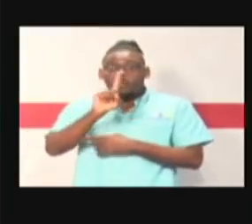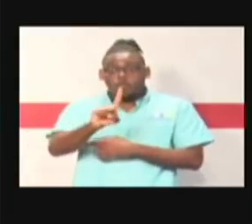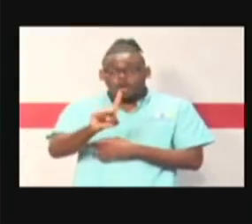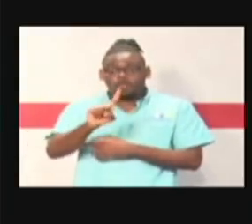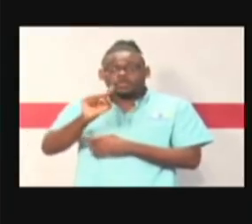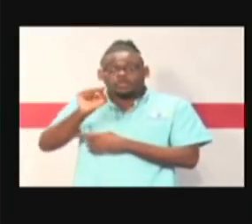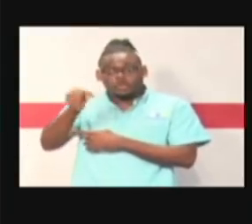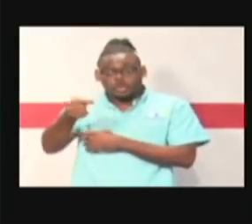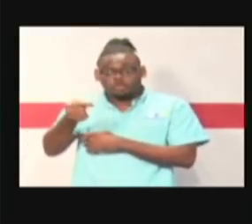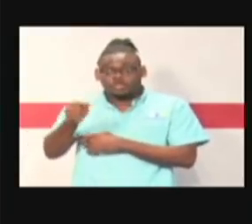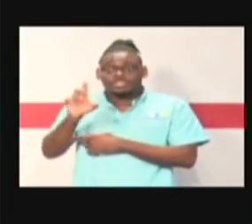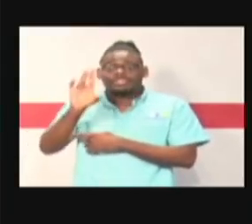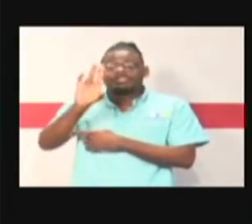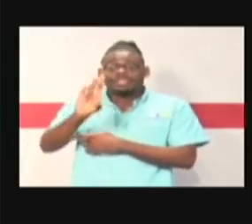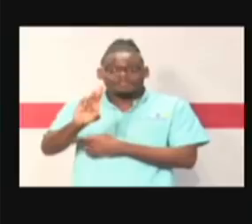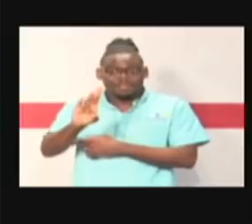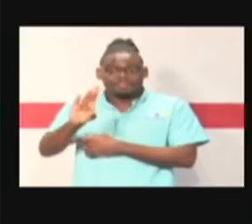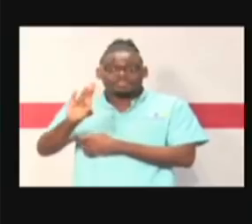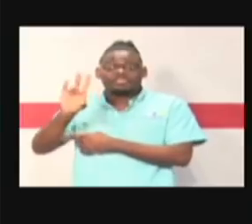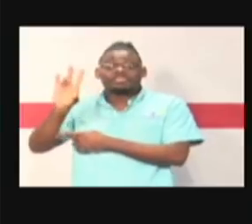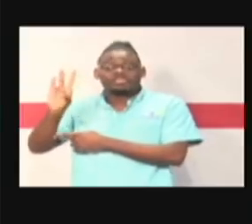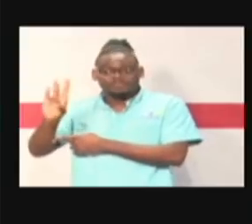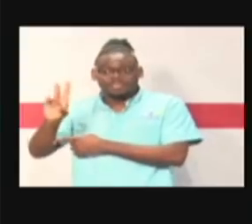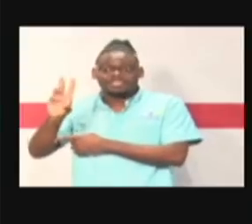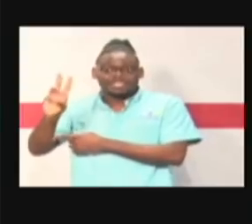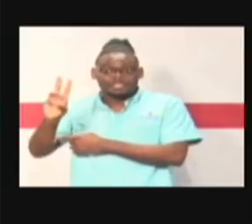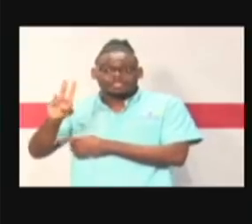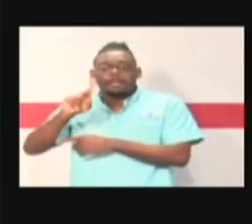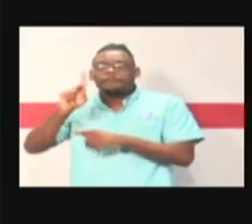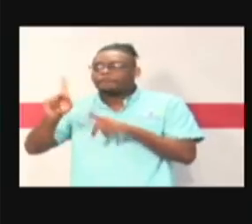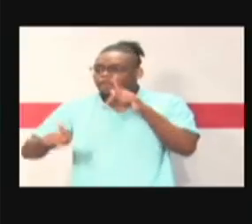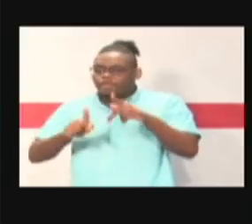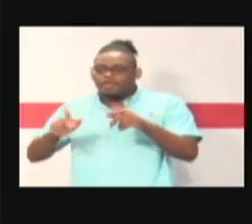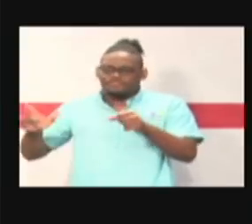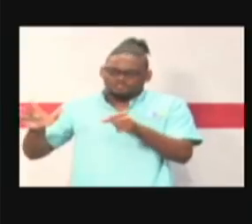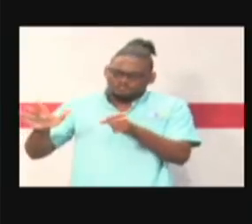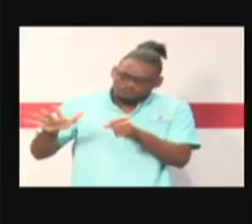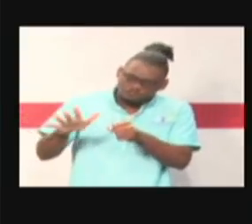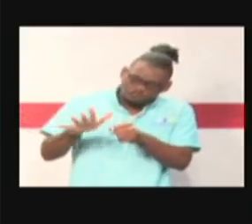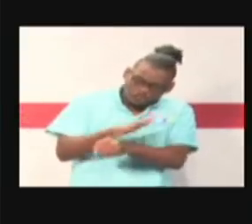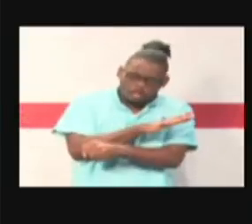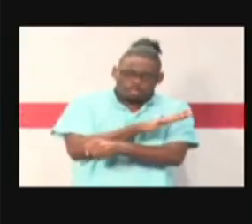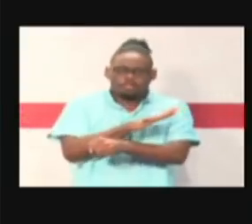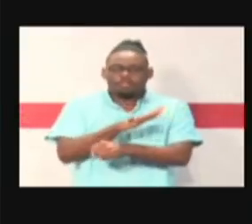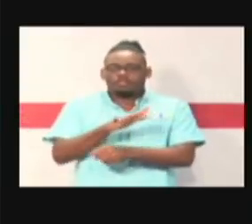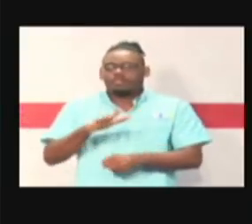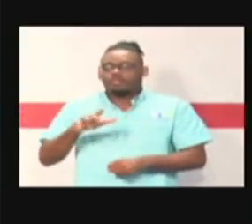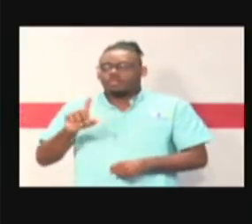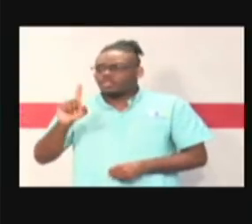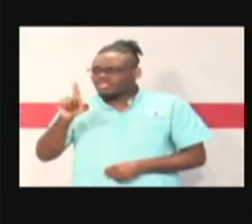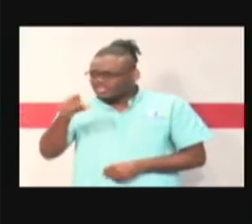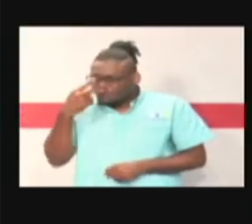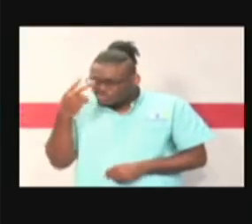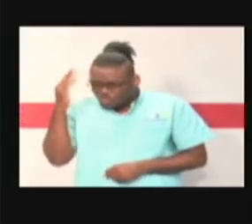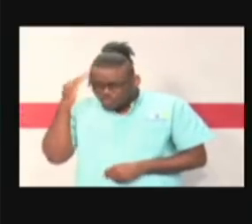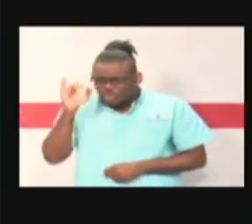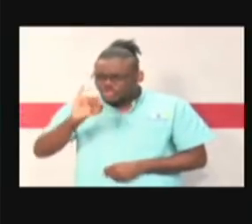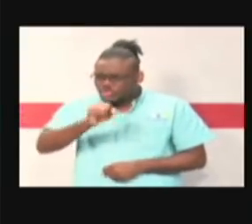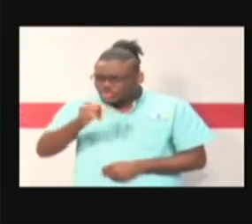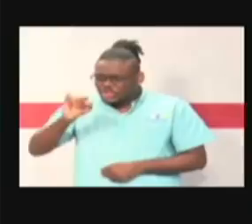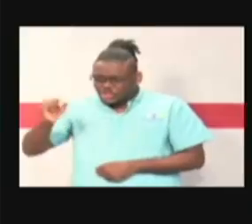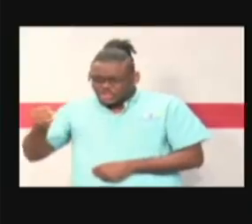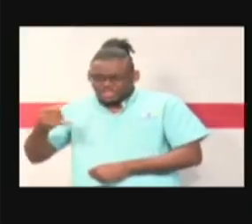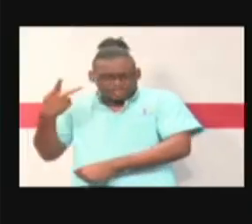1,776 persons have been fully vaccinated under a single-dose regime, and that's the Johnson & Johnson vaccine that was recently